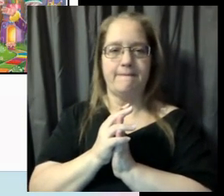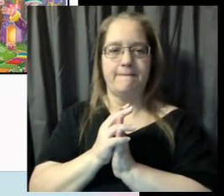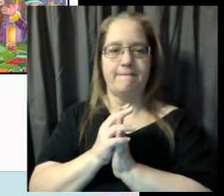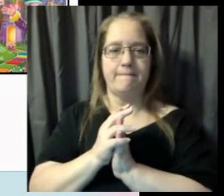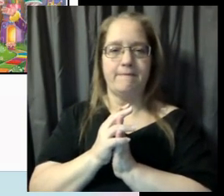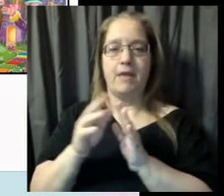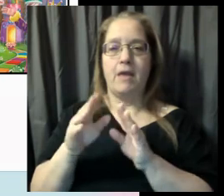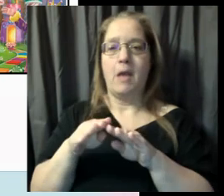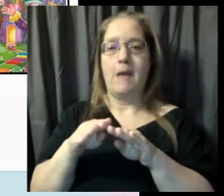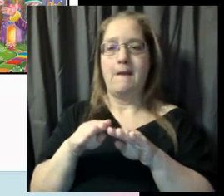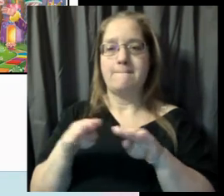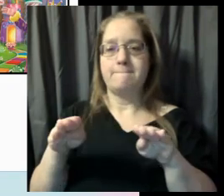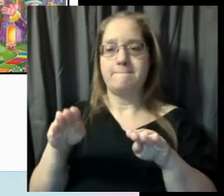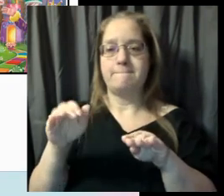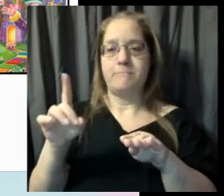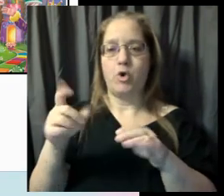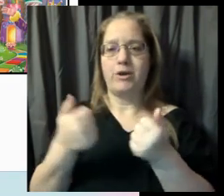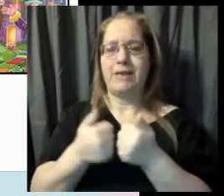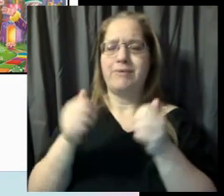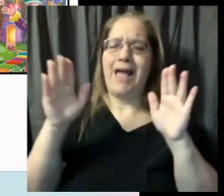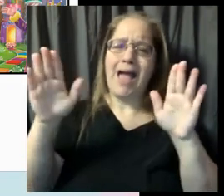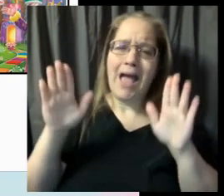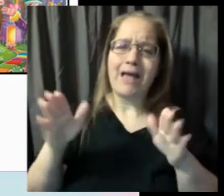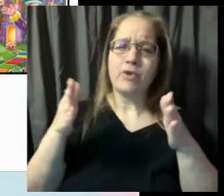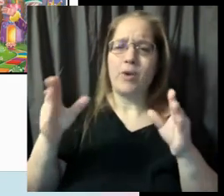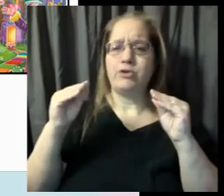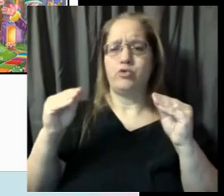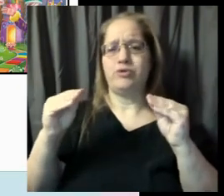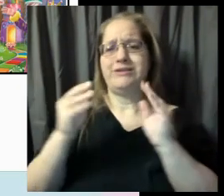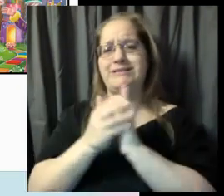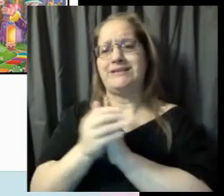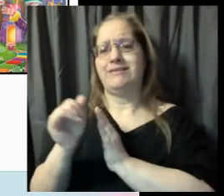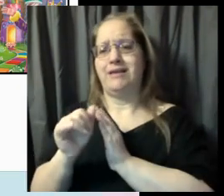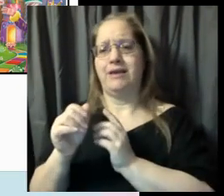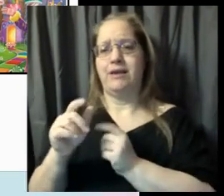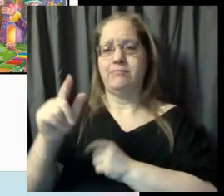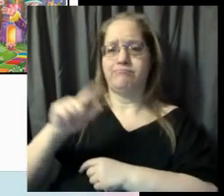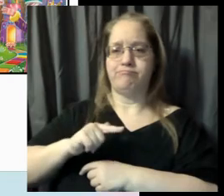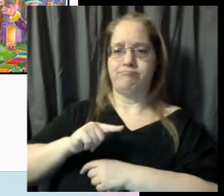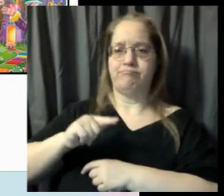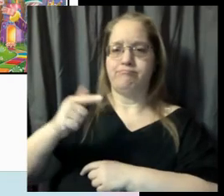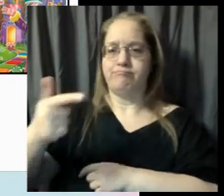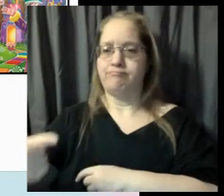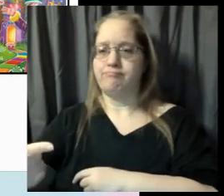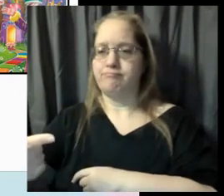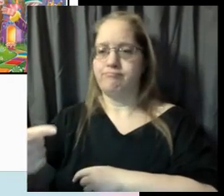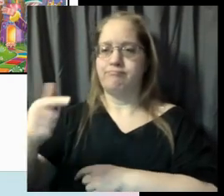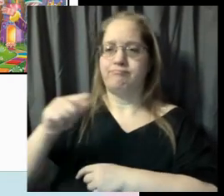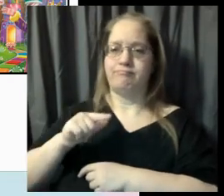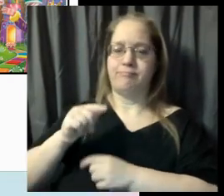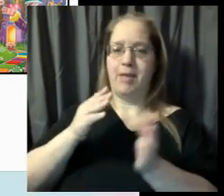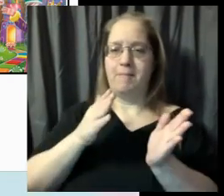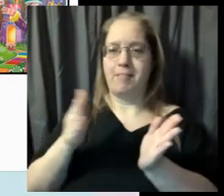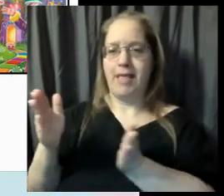Board games are an excellent way for teaching skills like turn taking, planning, and